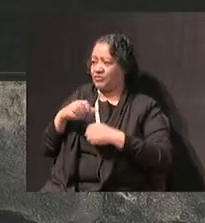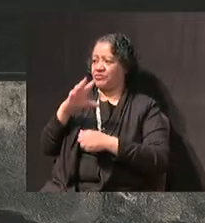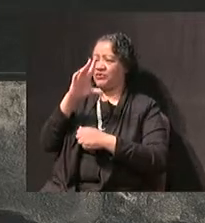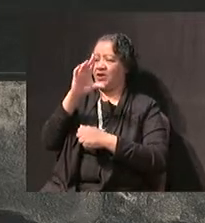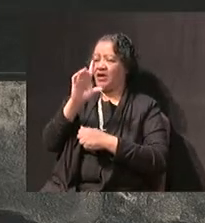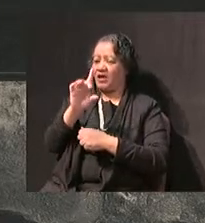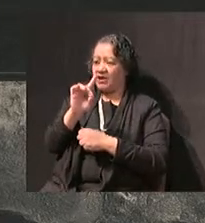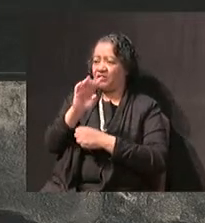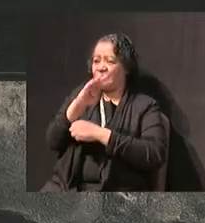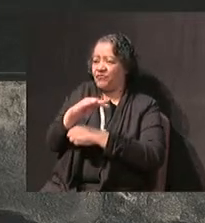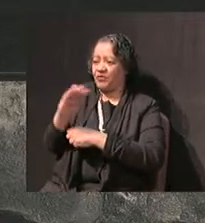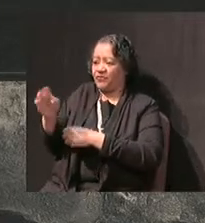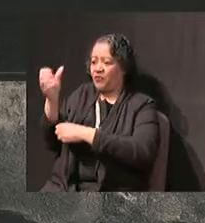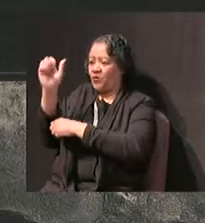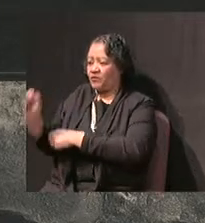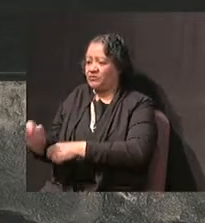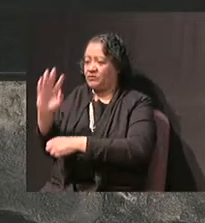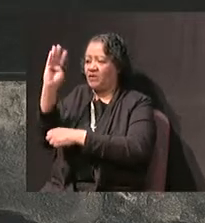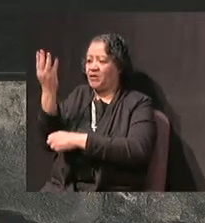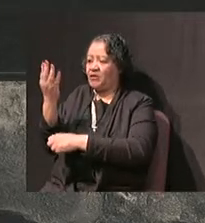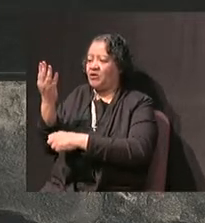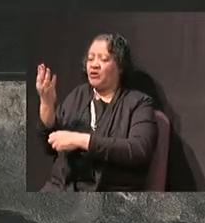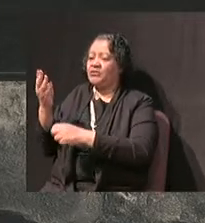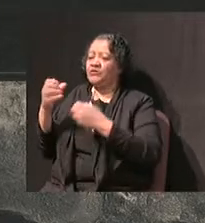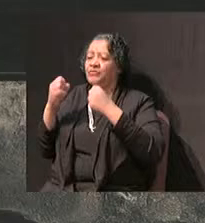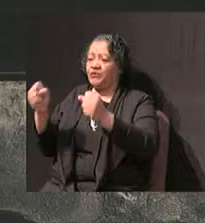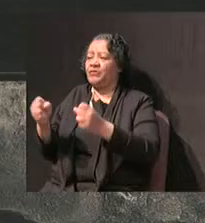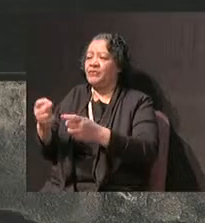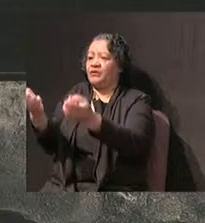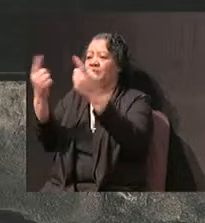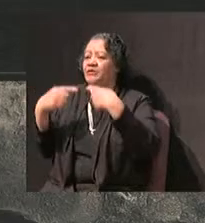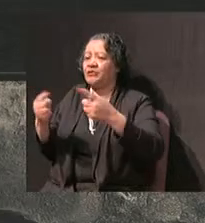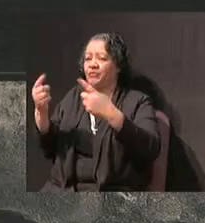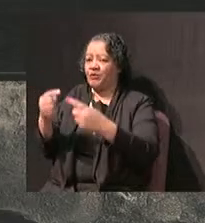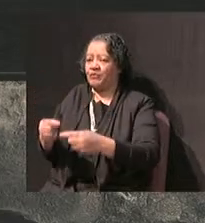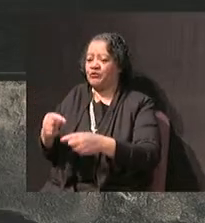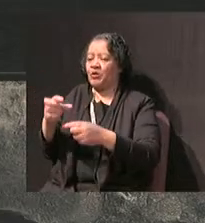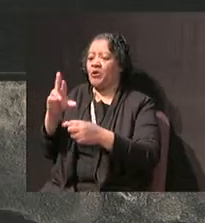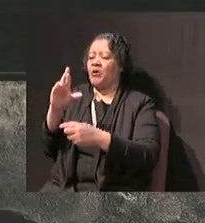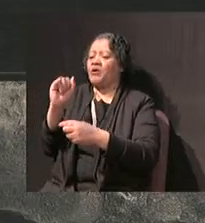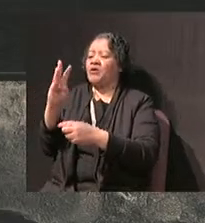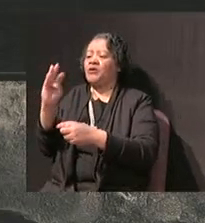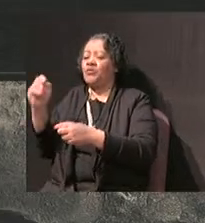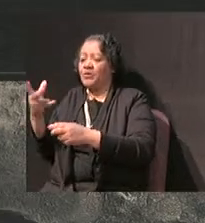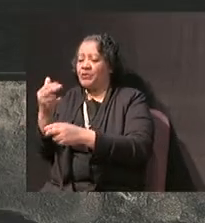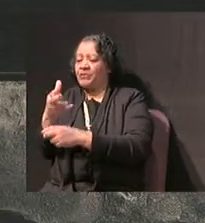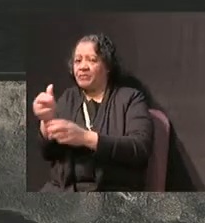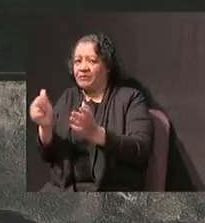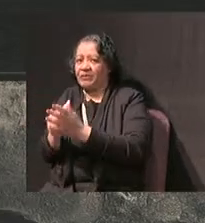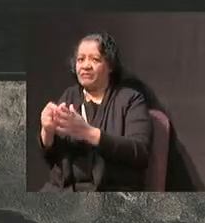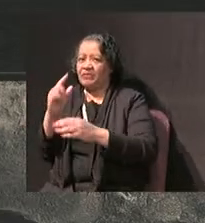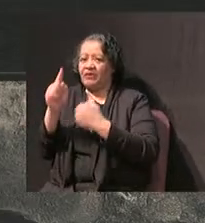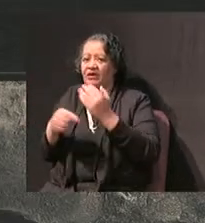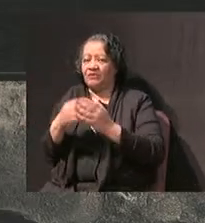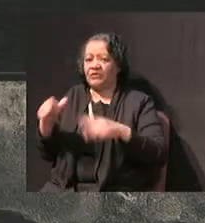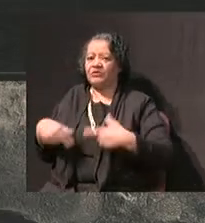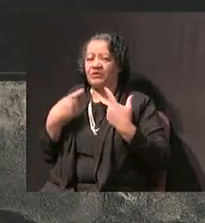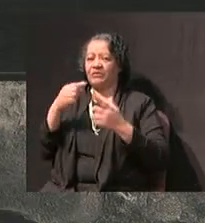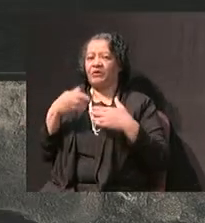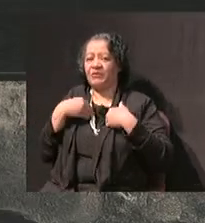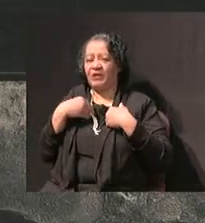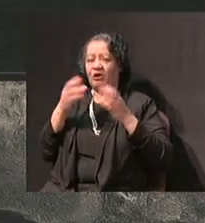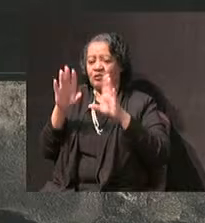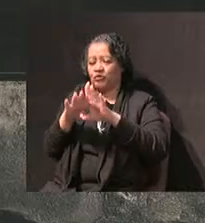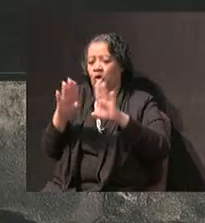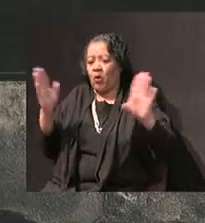4th Street. So we encourage you to come up. It's going to be a ribbon cutting and a celebration. Later that afternoon, we're going to have an